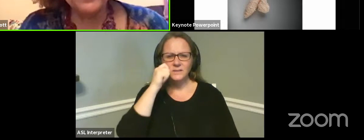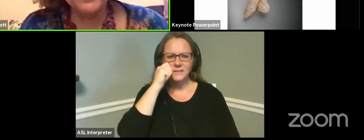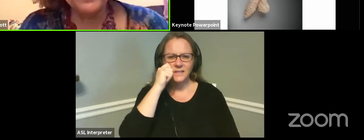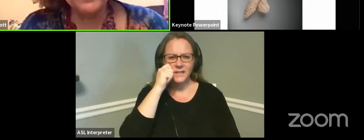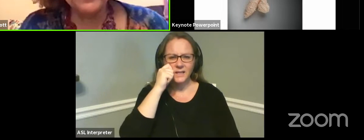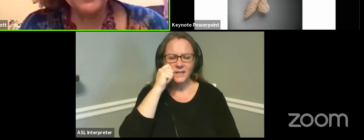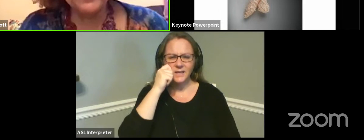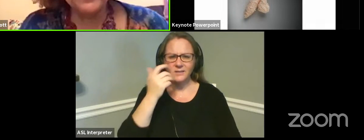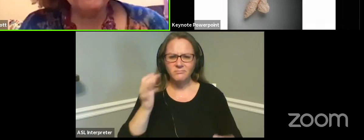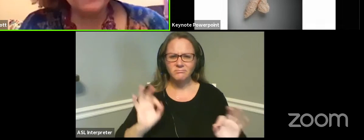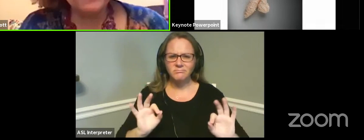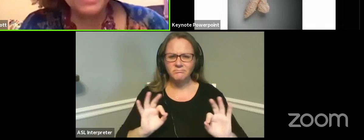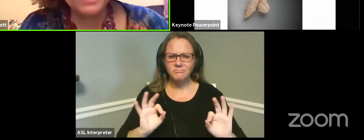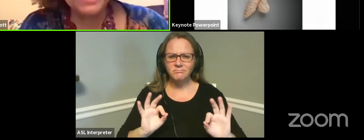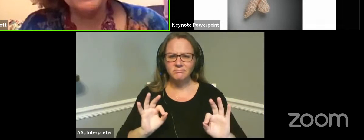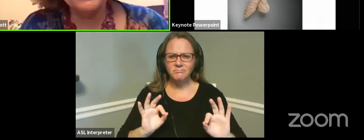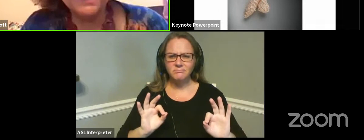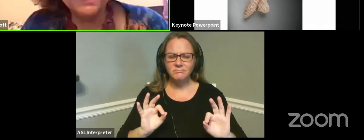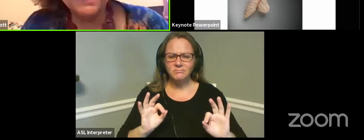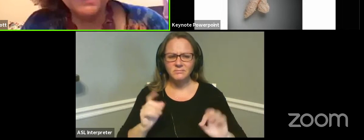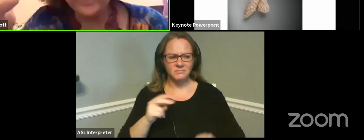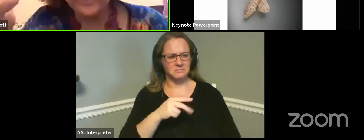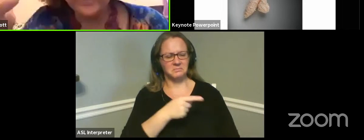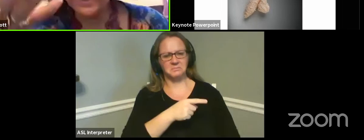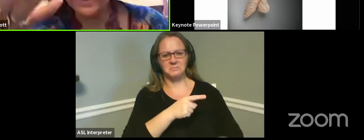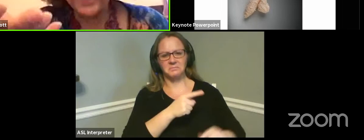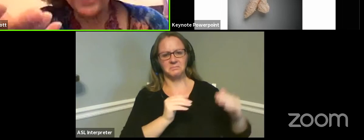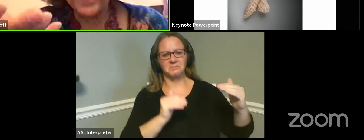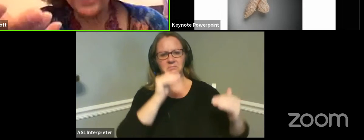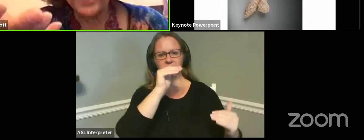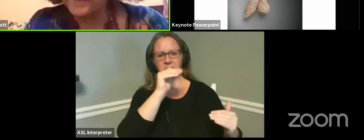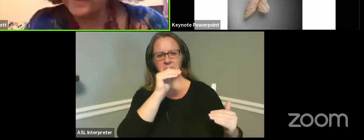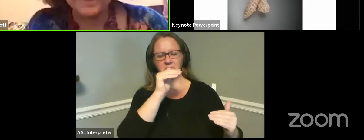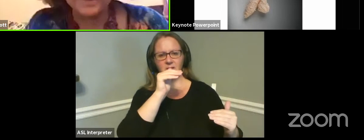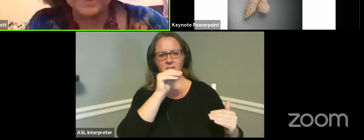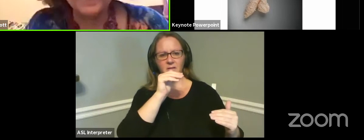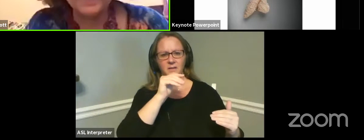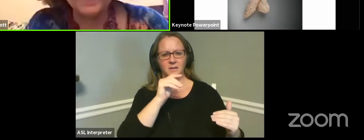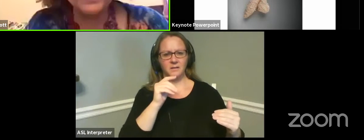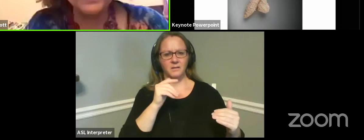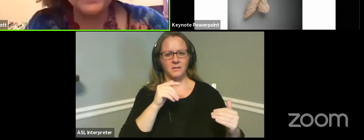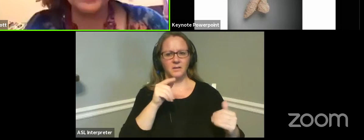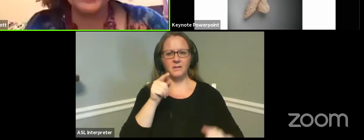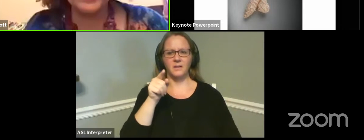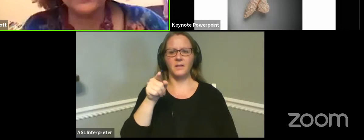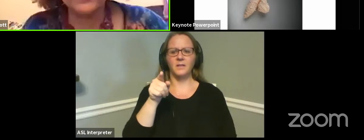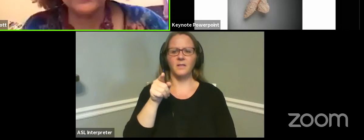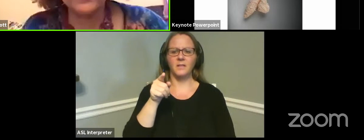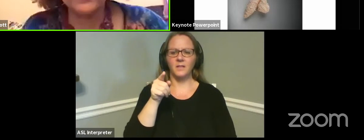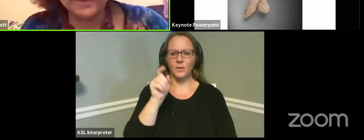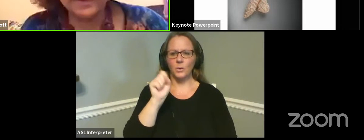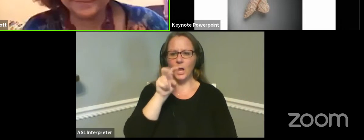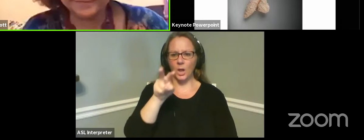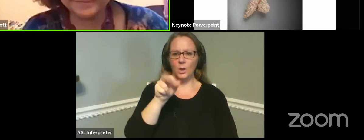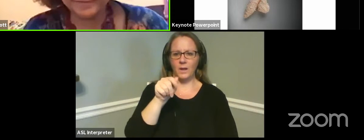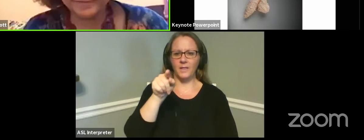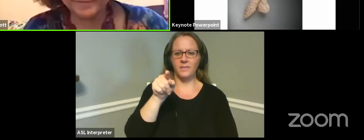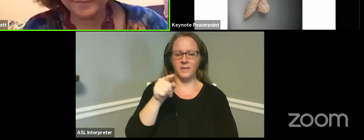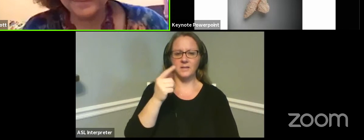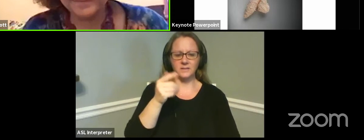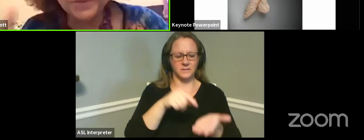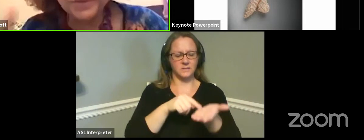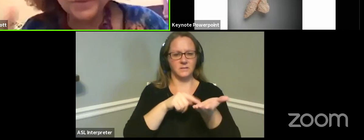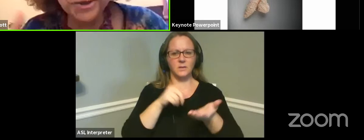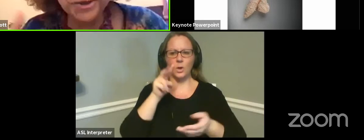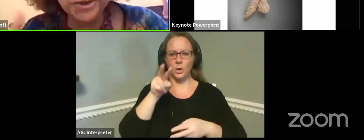This is a flayed African. You can put it in your hand and look at it and its genitals.